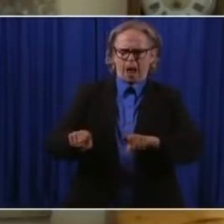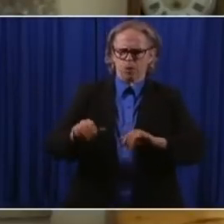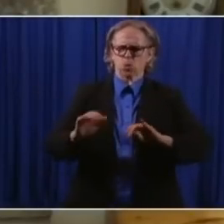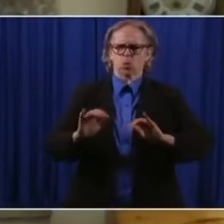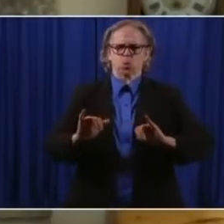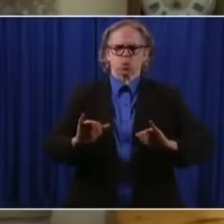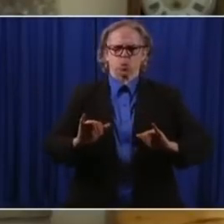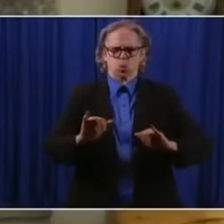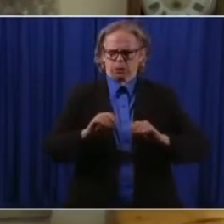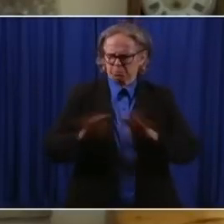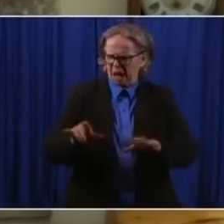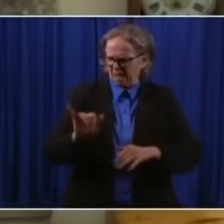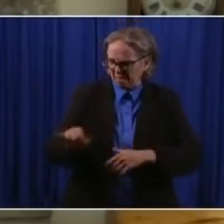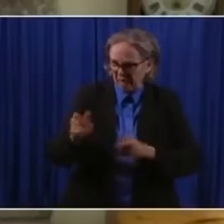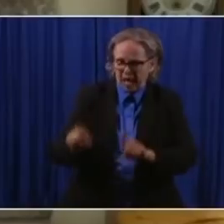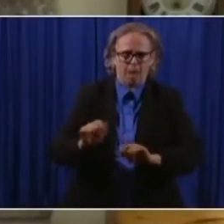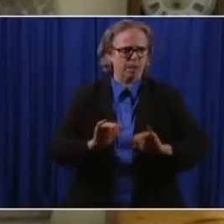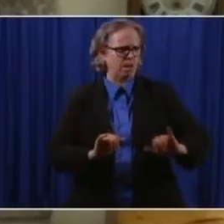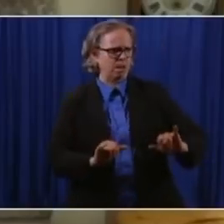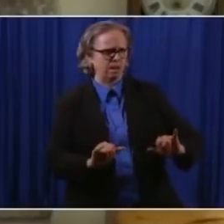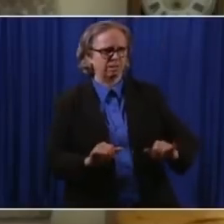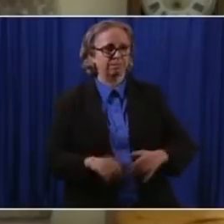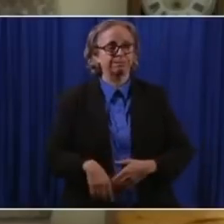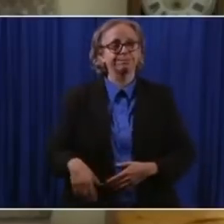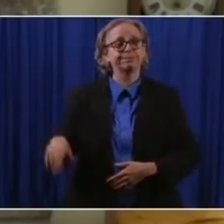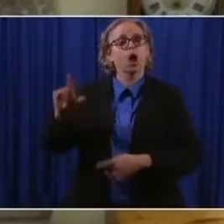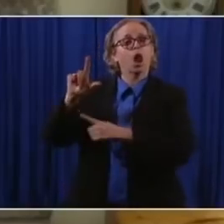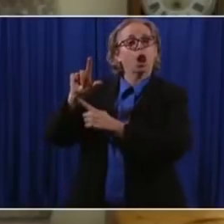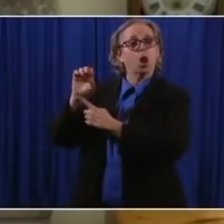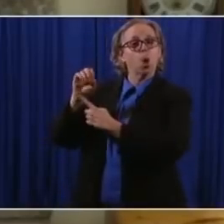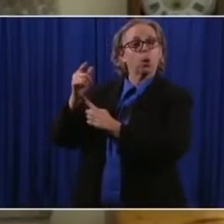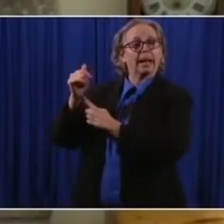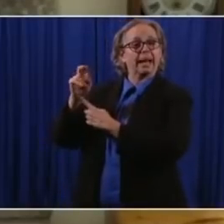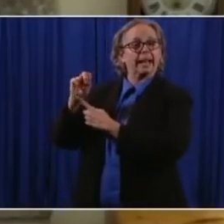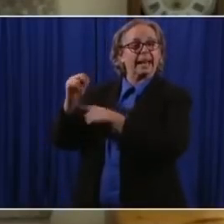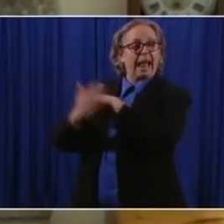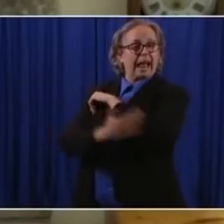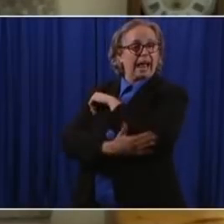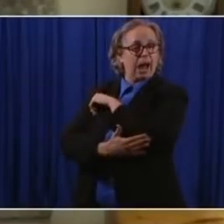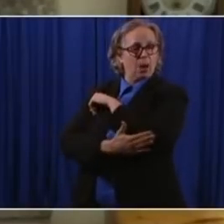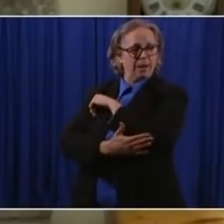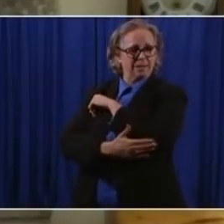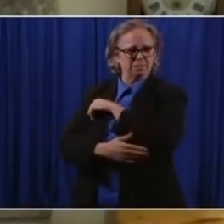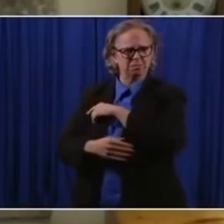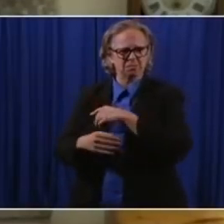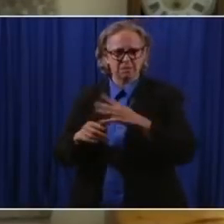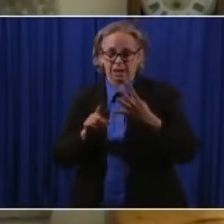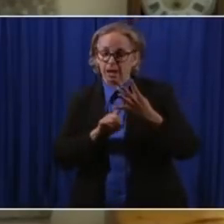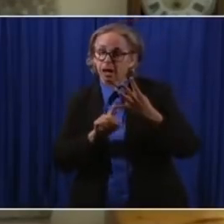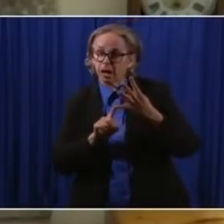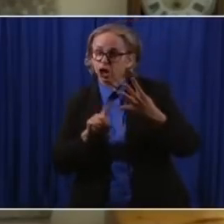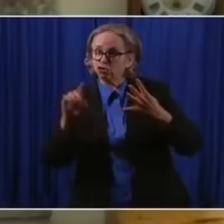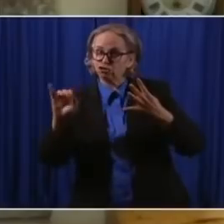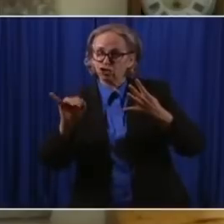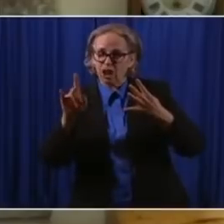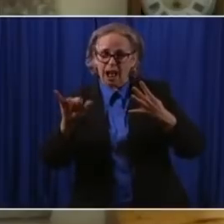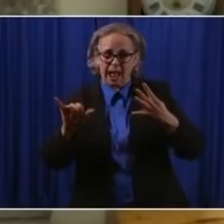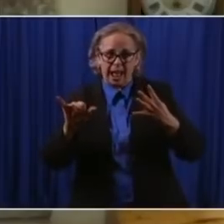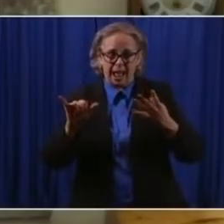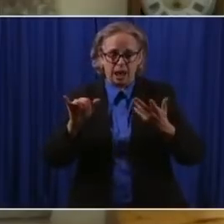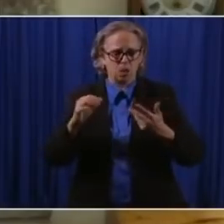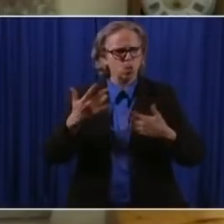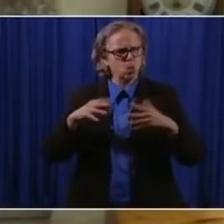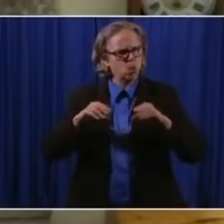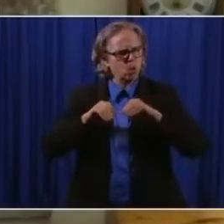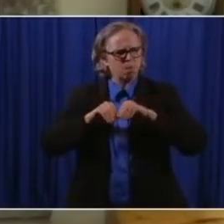Ohio. In Logan County at the end of July, there was an outbreak associated with a jazzercise class. Although the studio followed